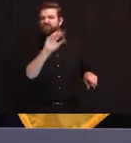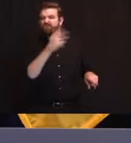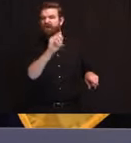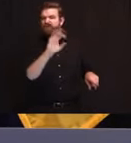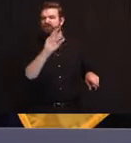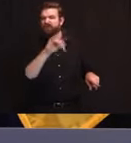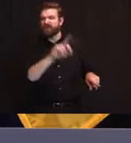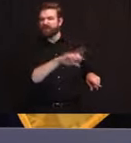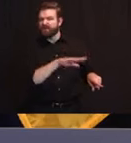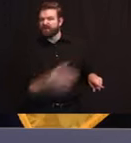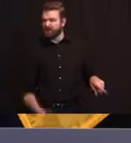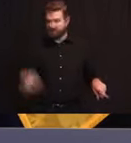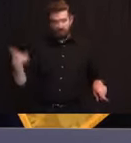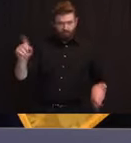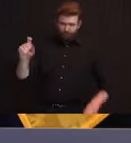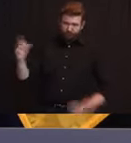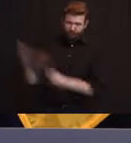this weekend?